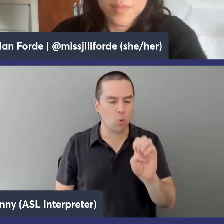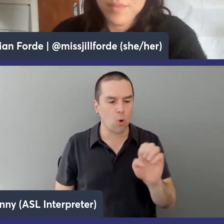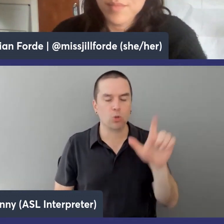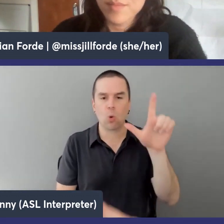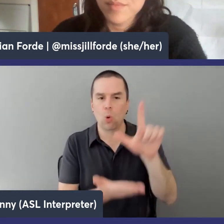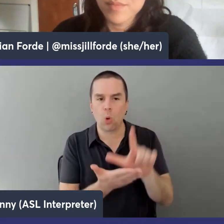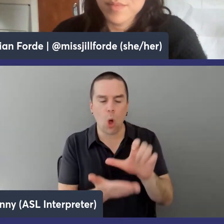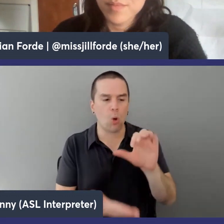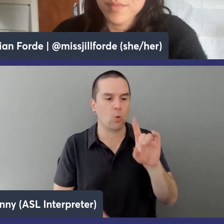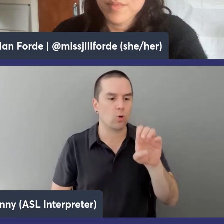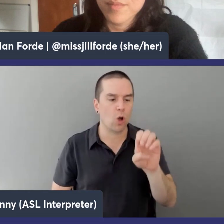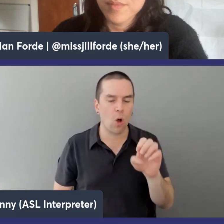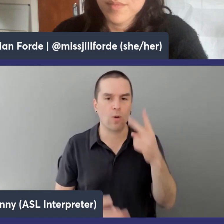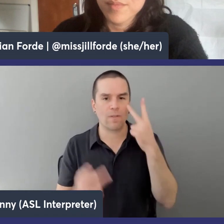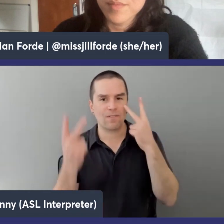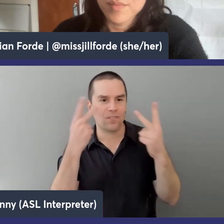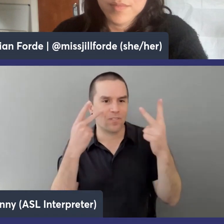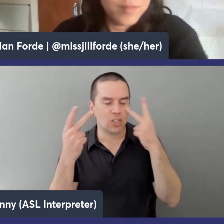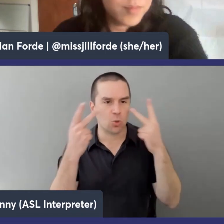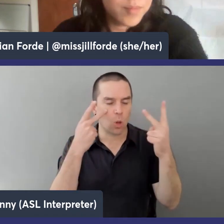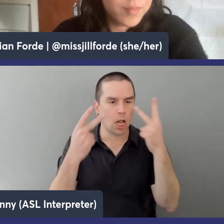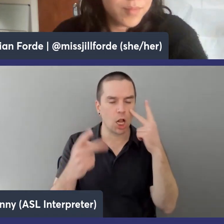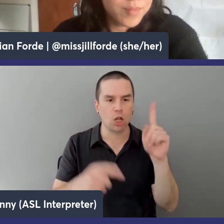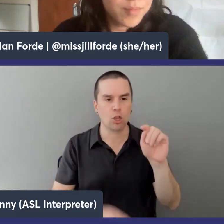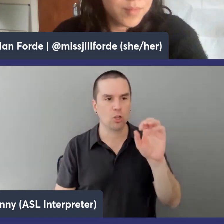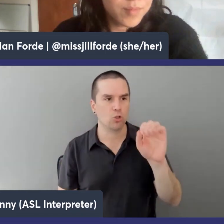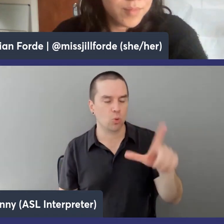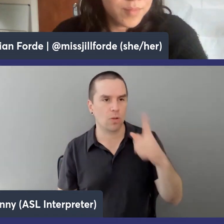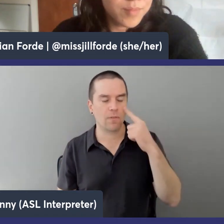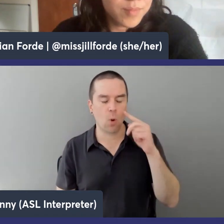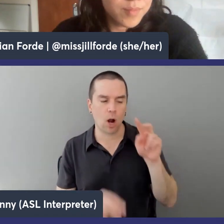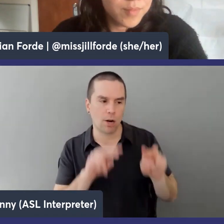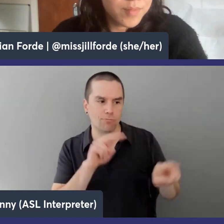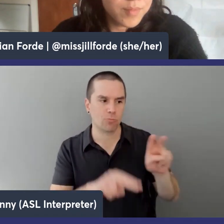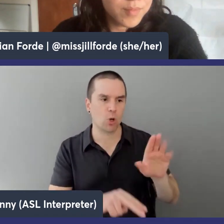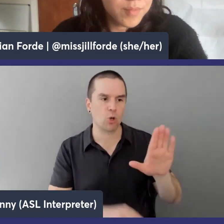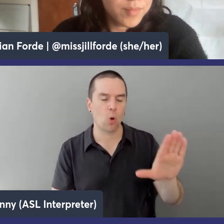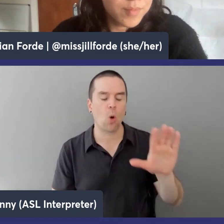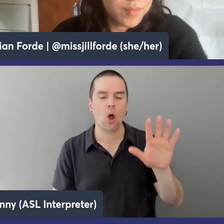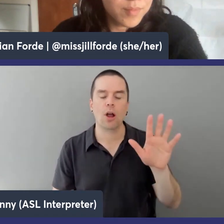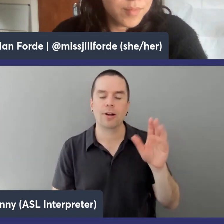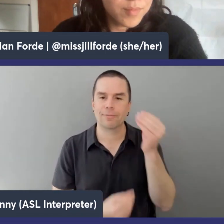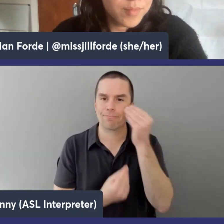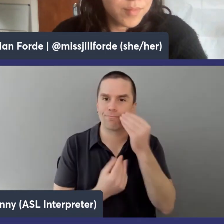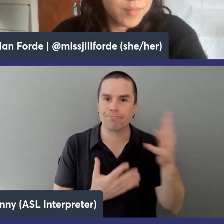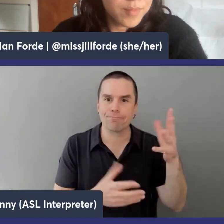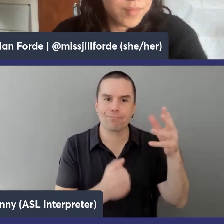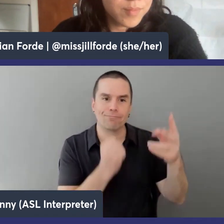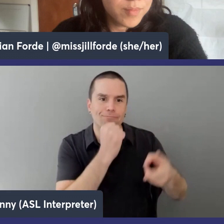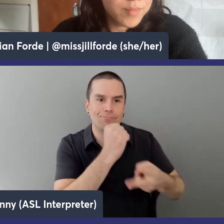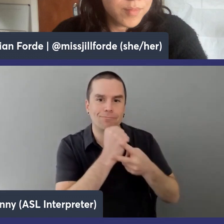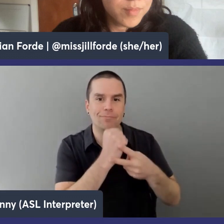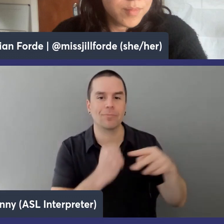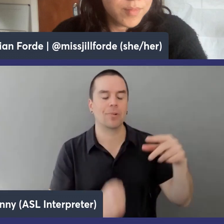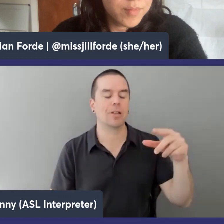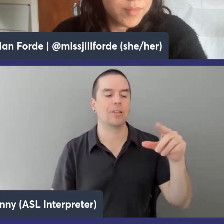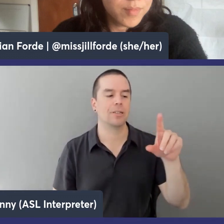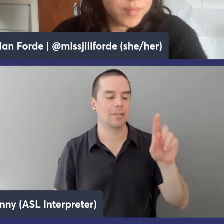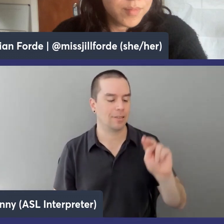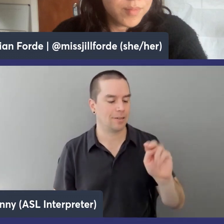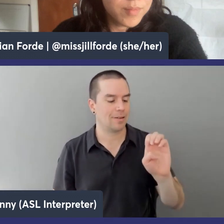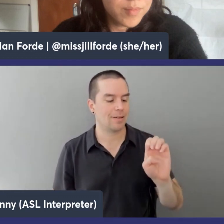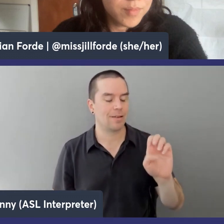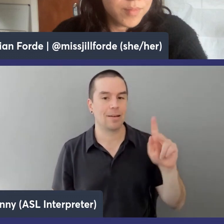exploration tool for looking at your graph data stored inside Neptune or other open standard graph databases.